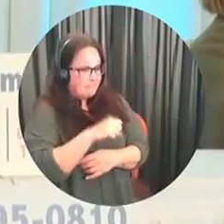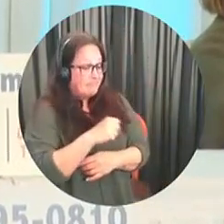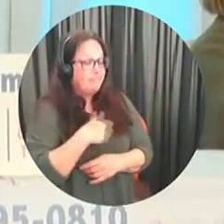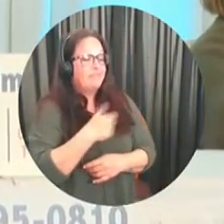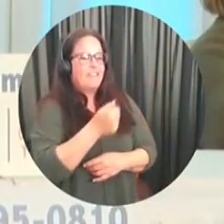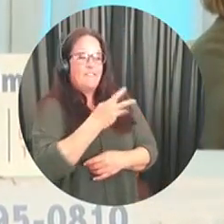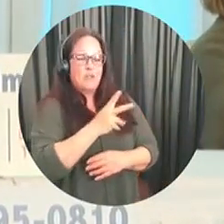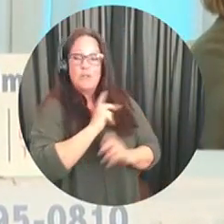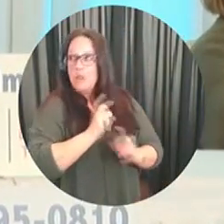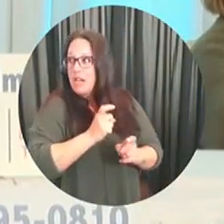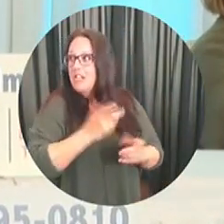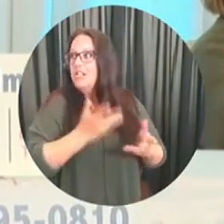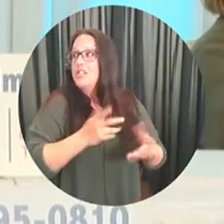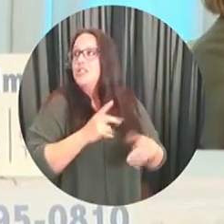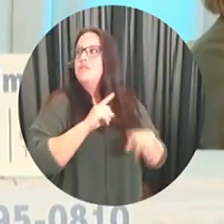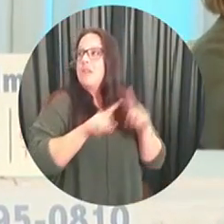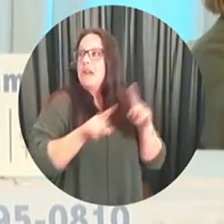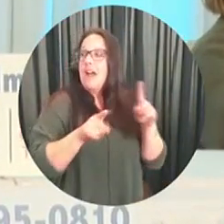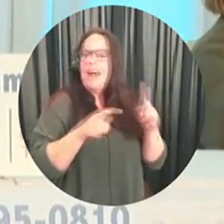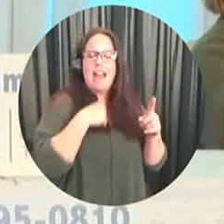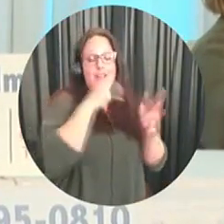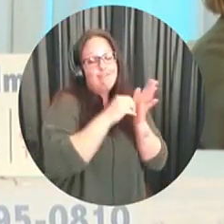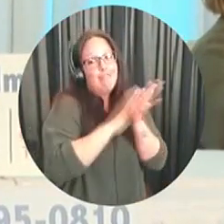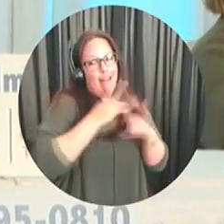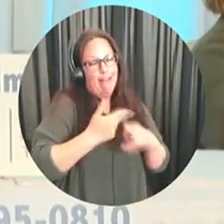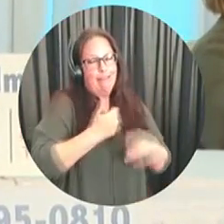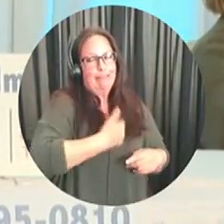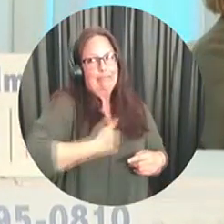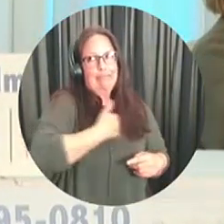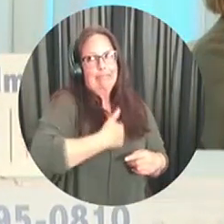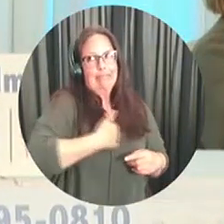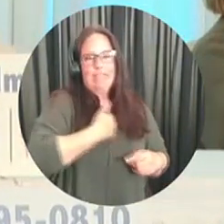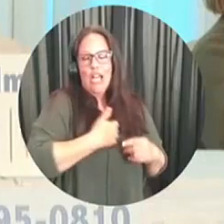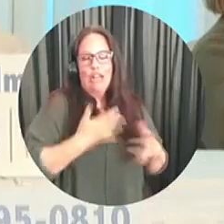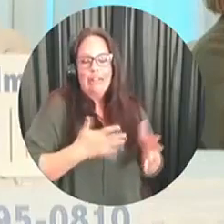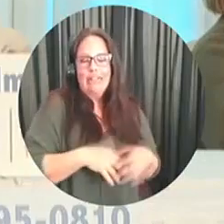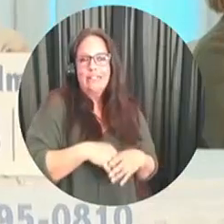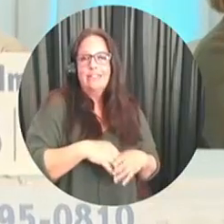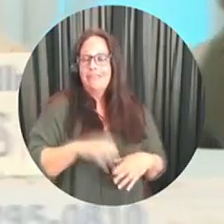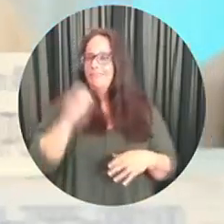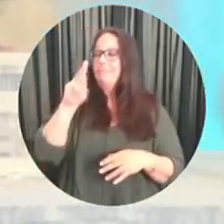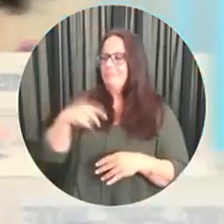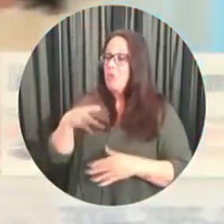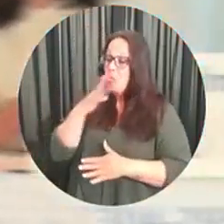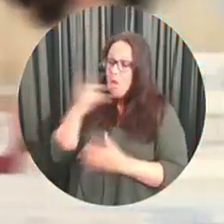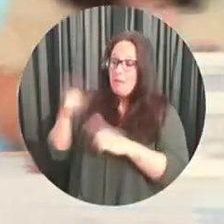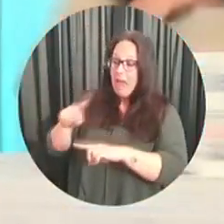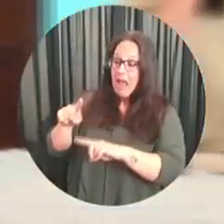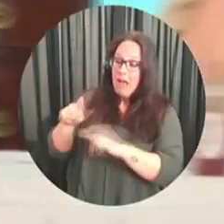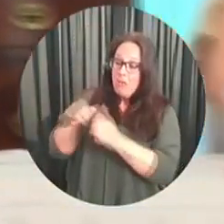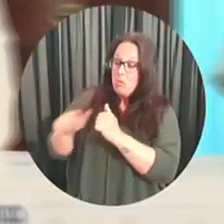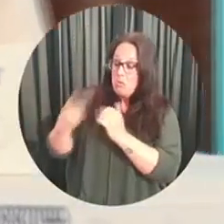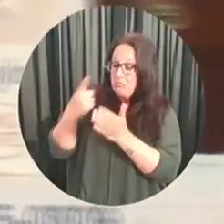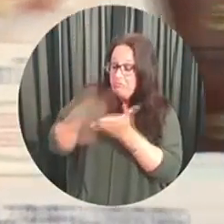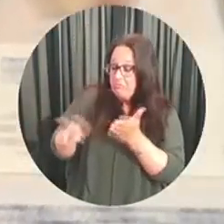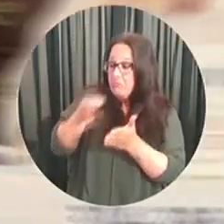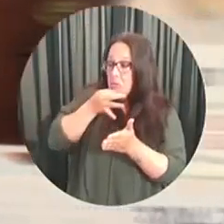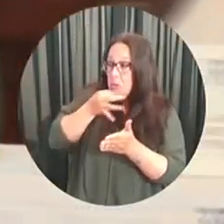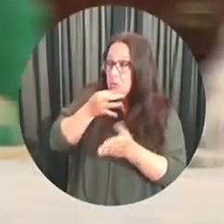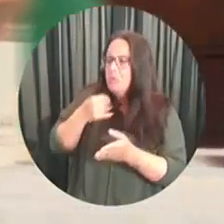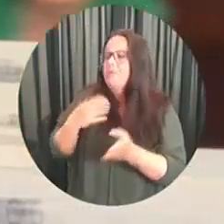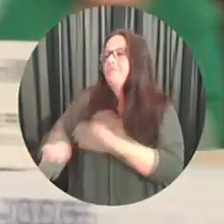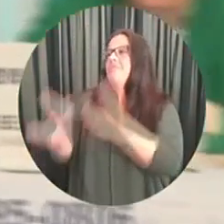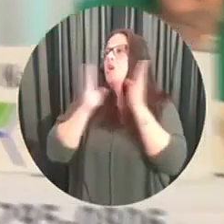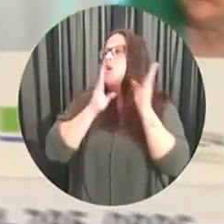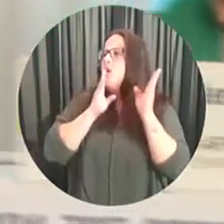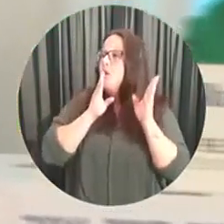sorry. Oh, that's all right. Didn't write it down. All right. Well, we will check back in with you in a little bit. So I'll head over to Kiki. Kiki,